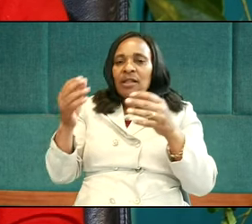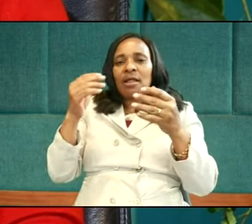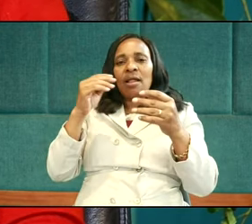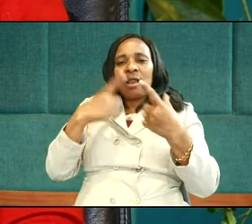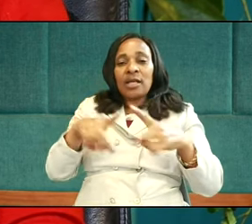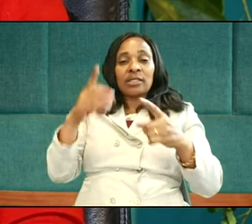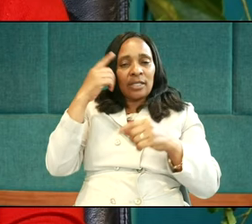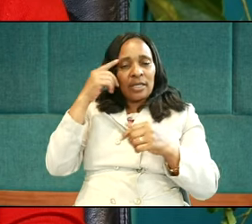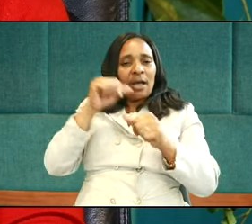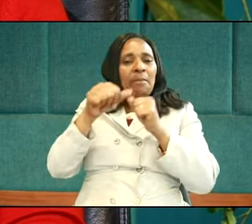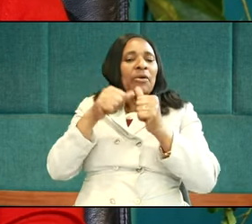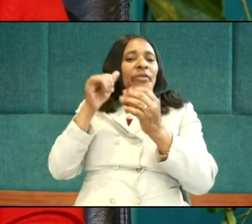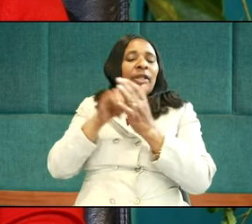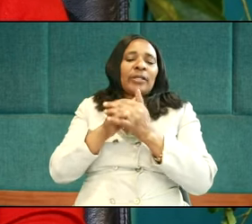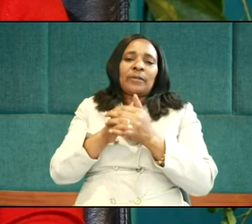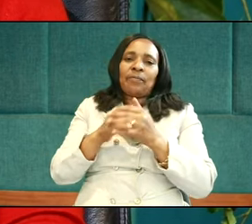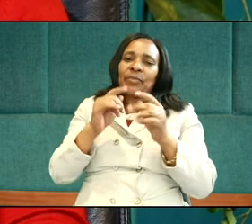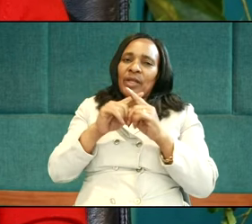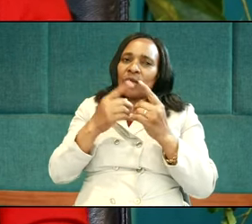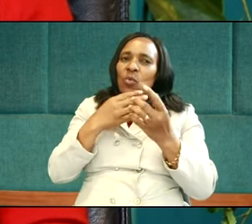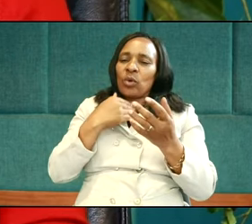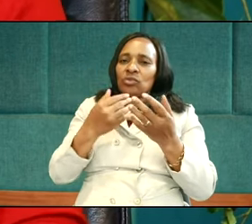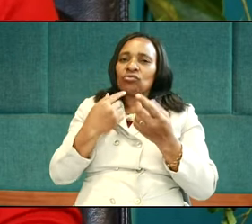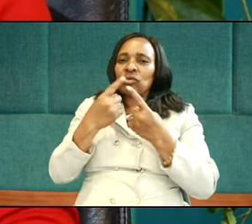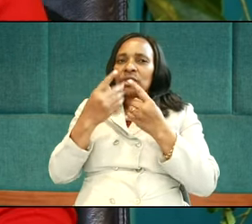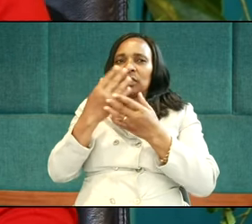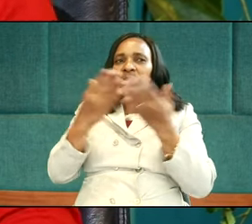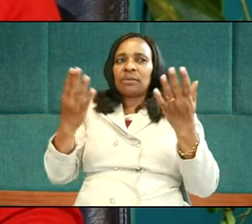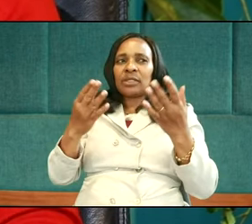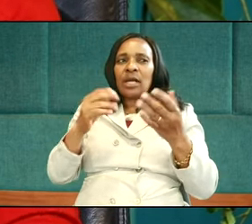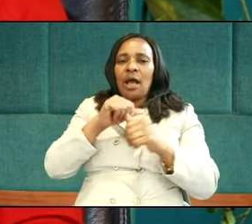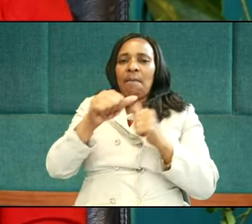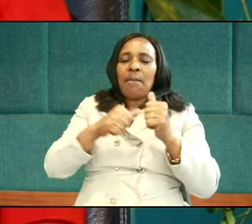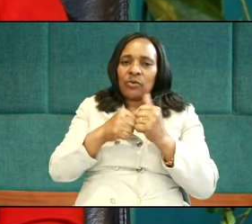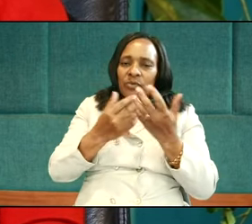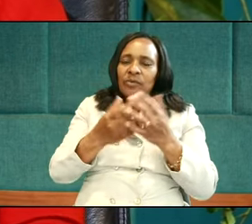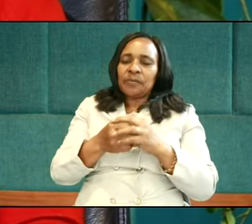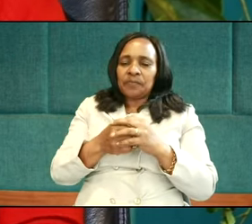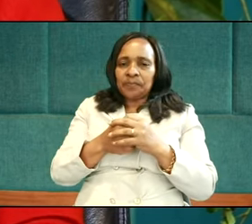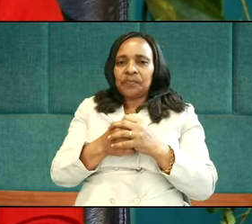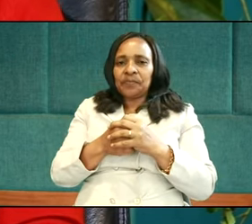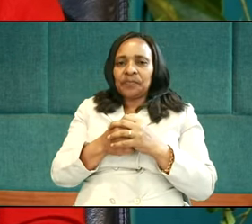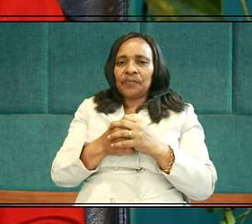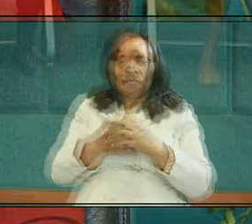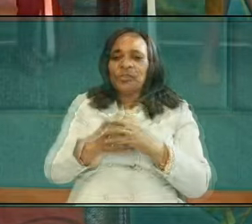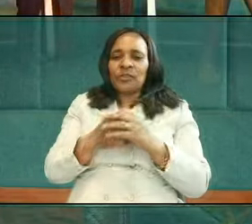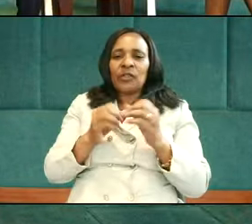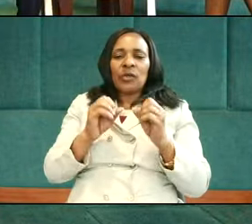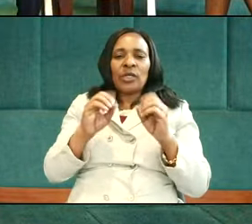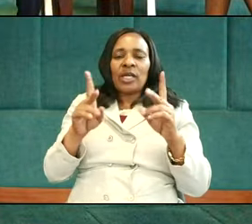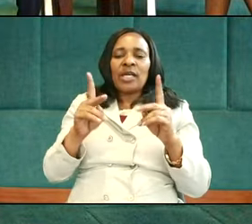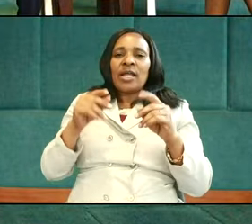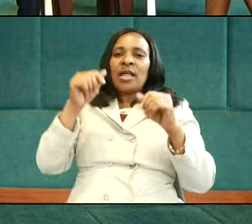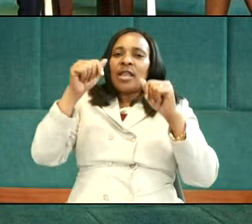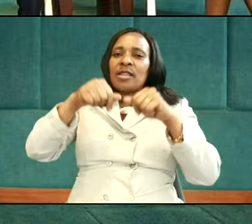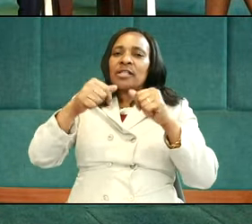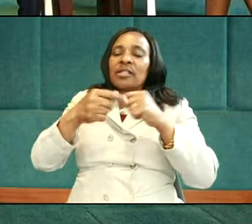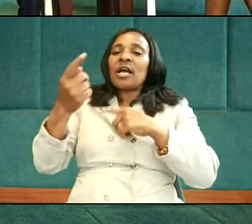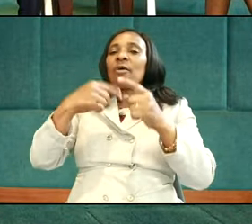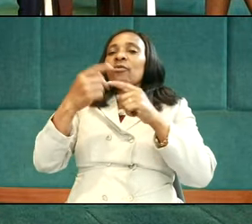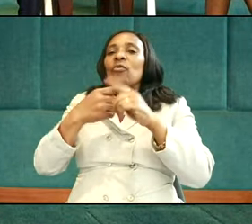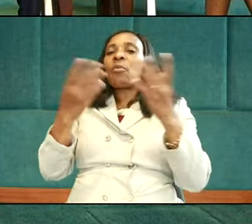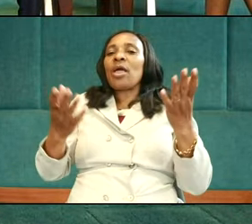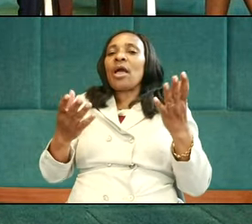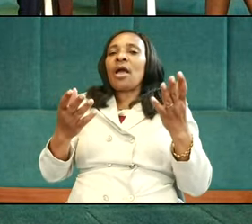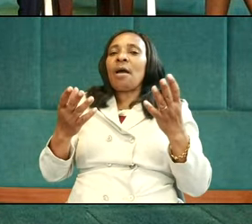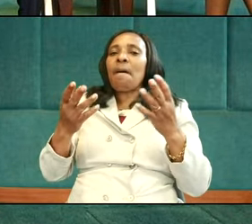that. Puyaki, you want to tell us something about the flashlight? Yeah. So the flashlight comes from the book